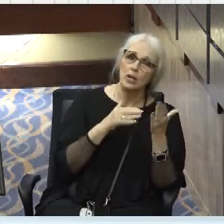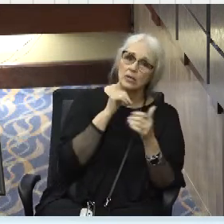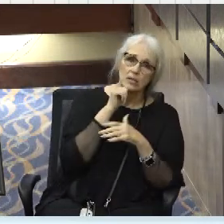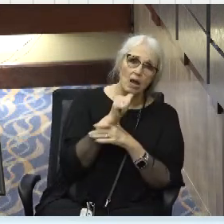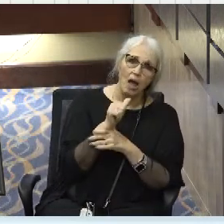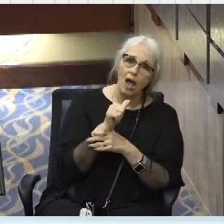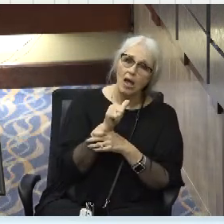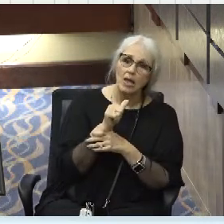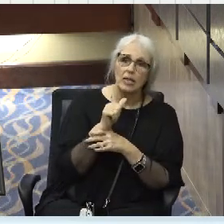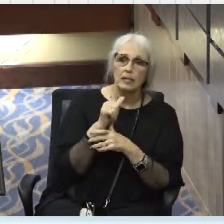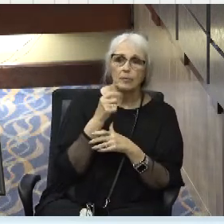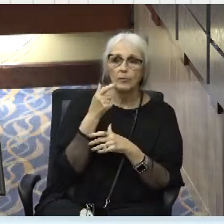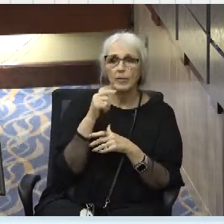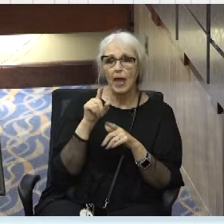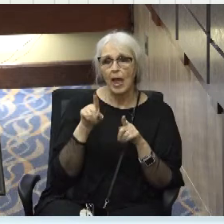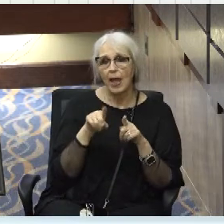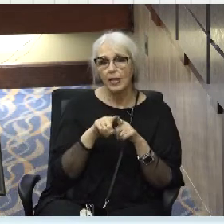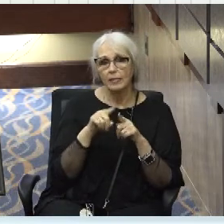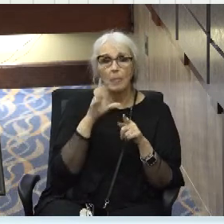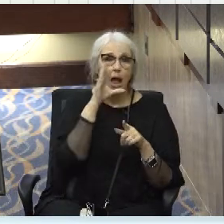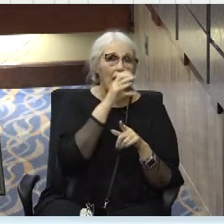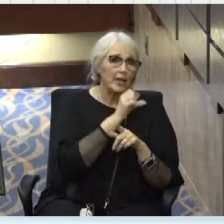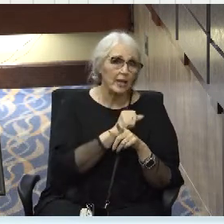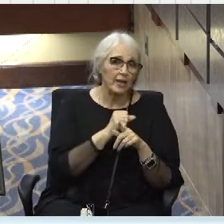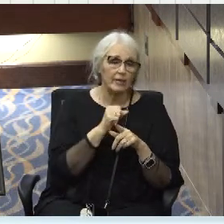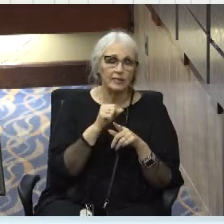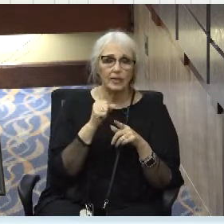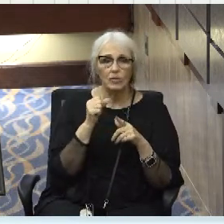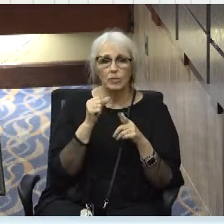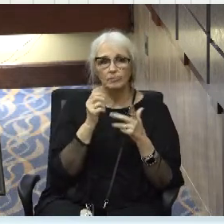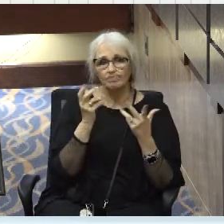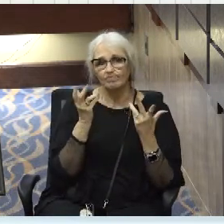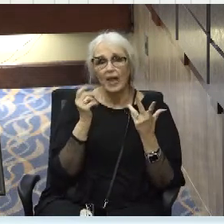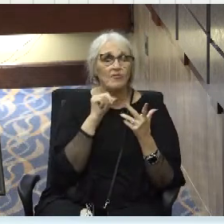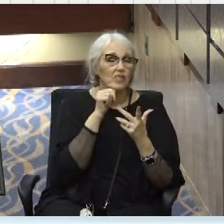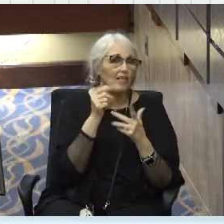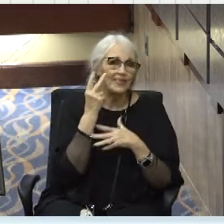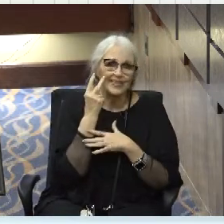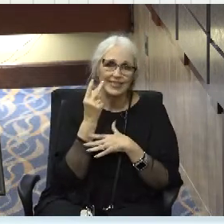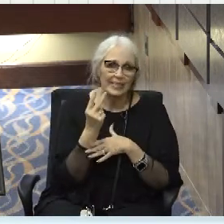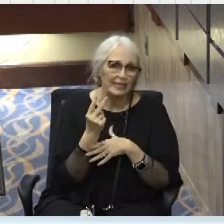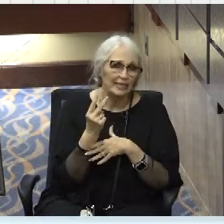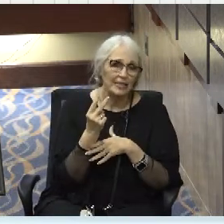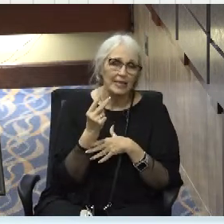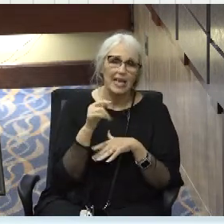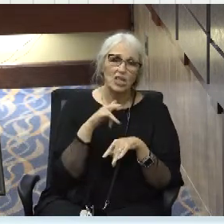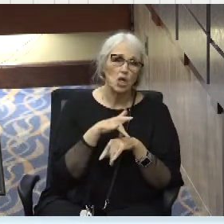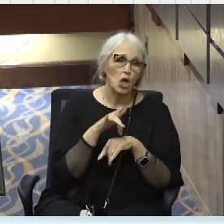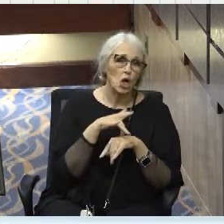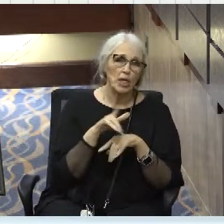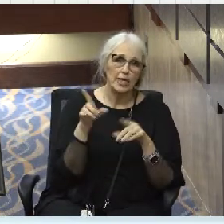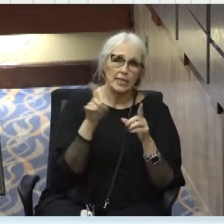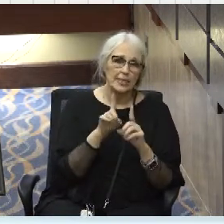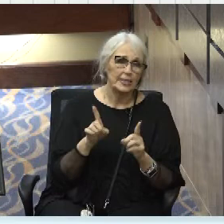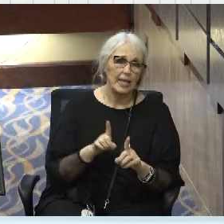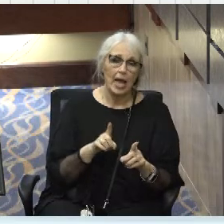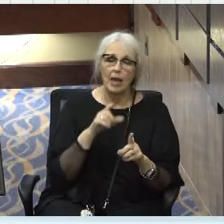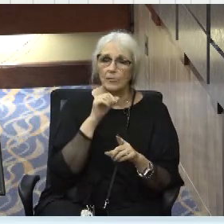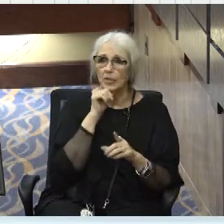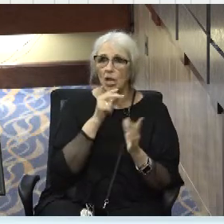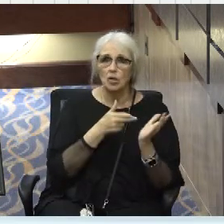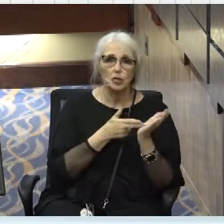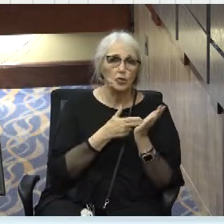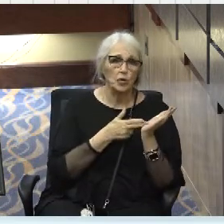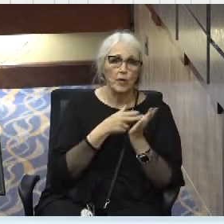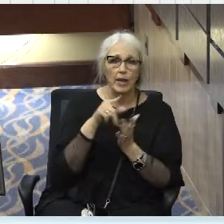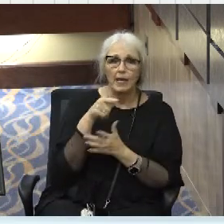they phase, my guess is they'll phase that into. I have not seen it's so early in design, I have not seen what the phasing